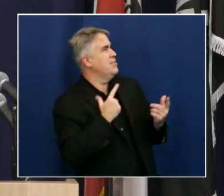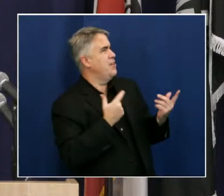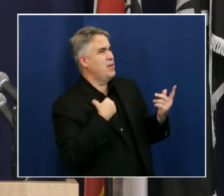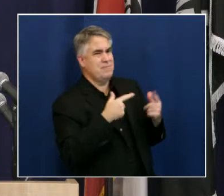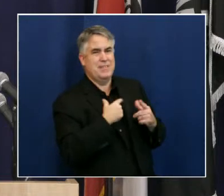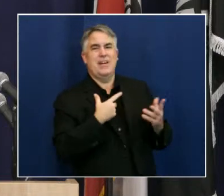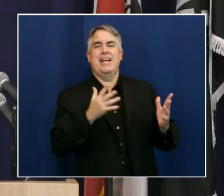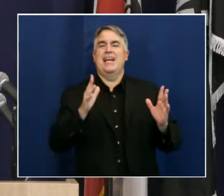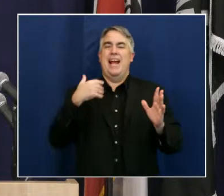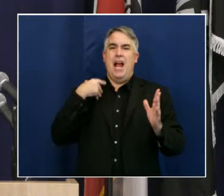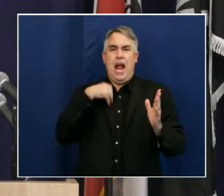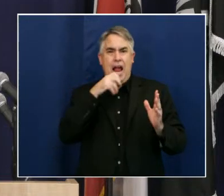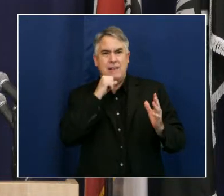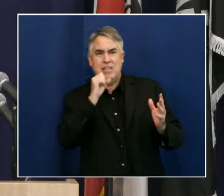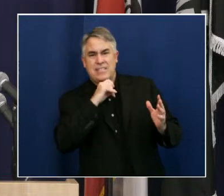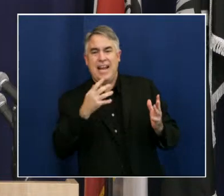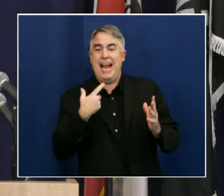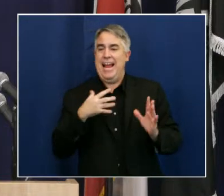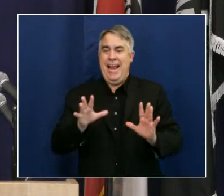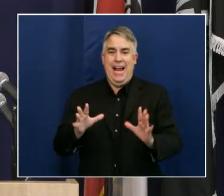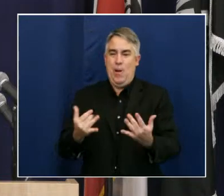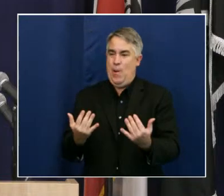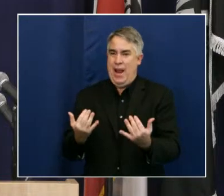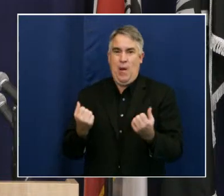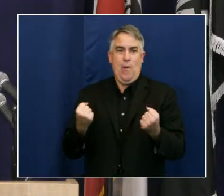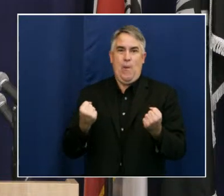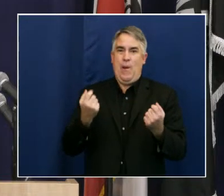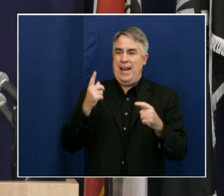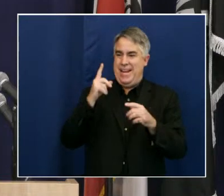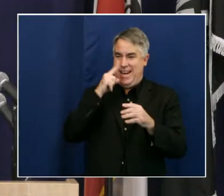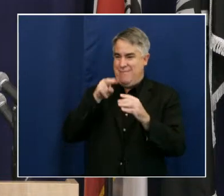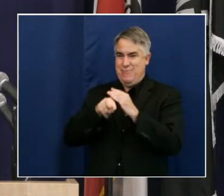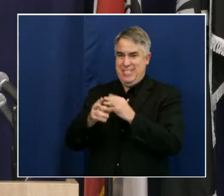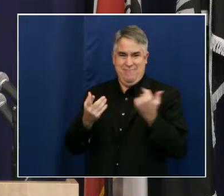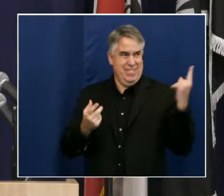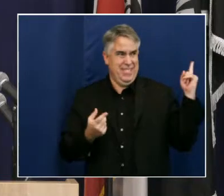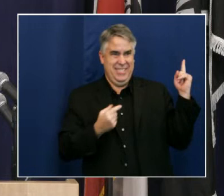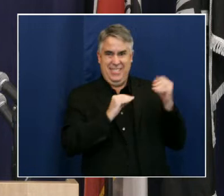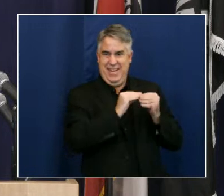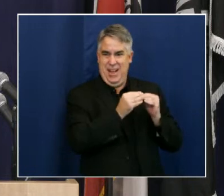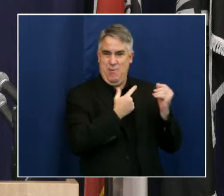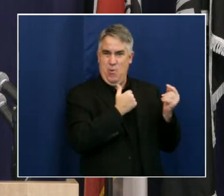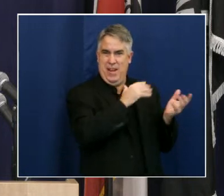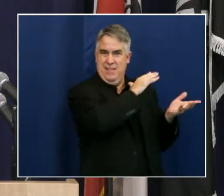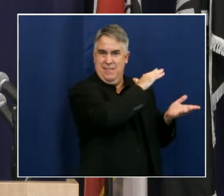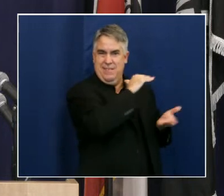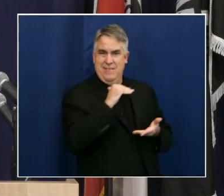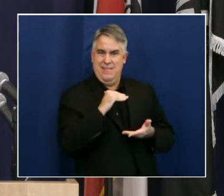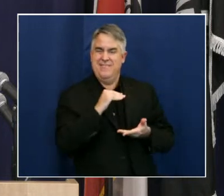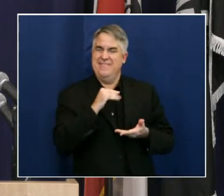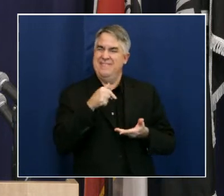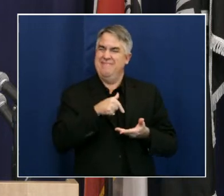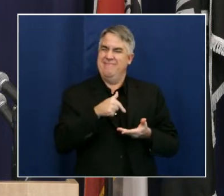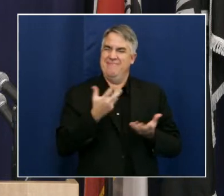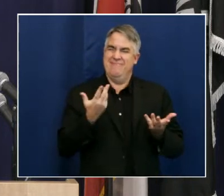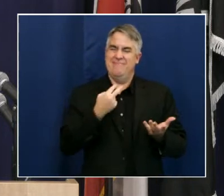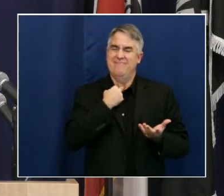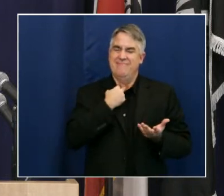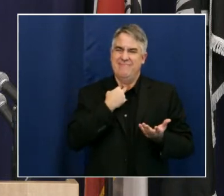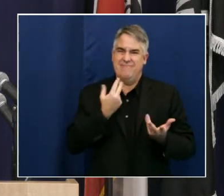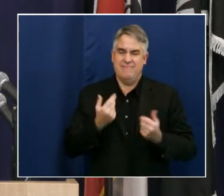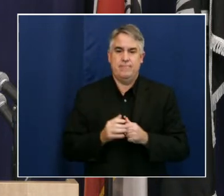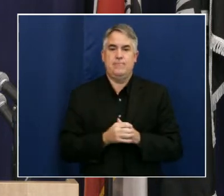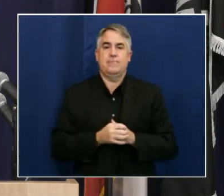can't predict that because we cannot predict when the vaccines will arrive. As a county, we've also yet to receive a dime of